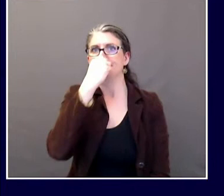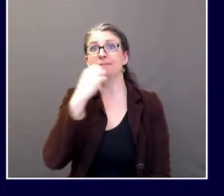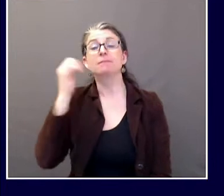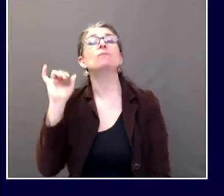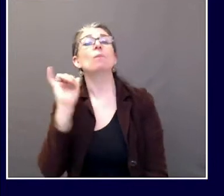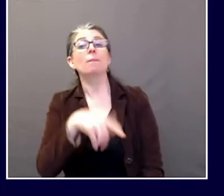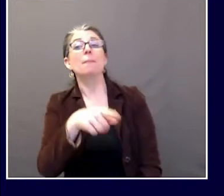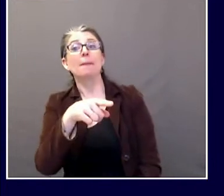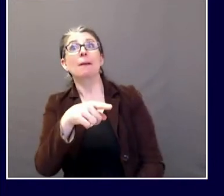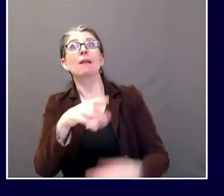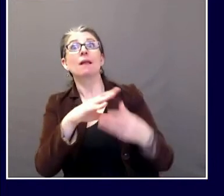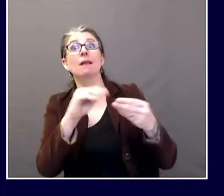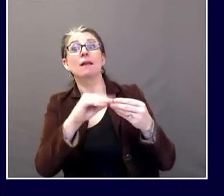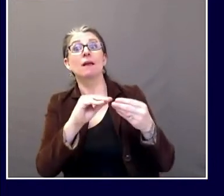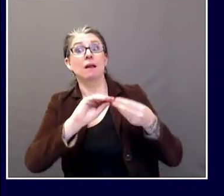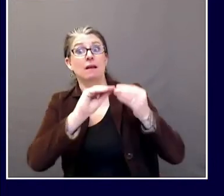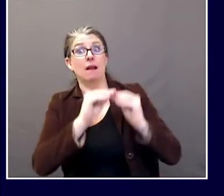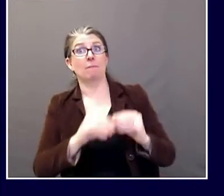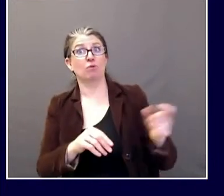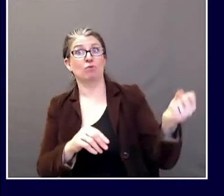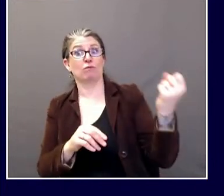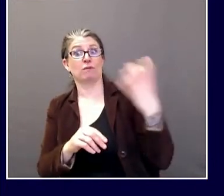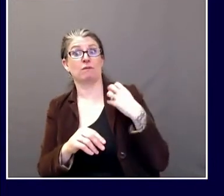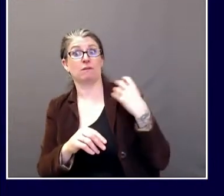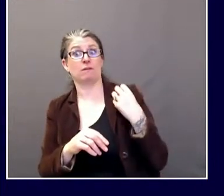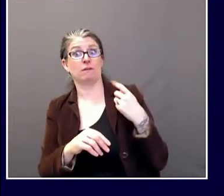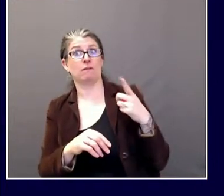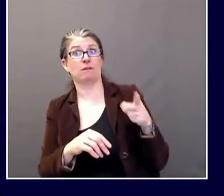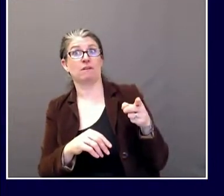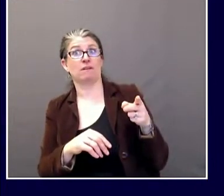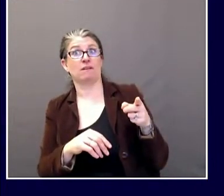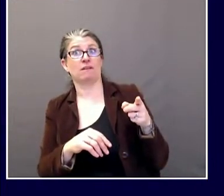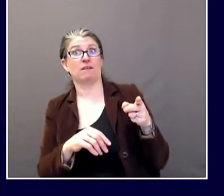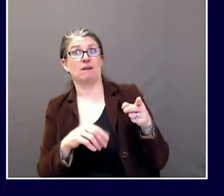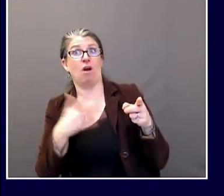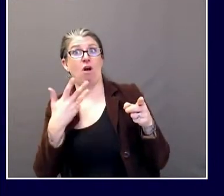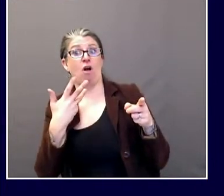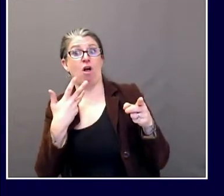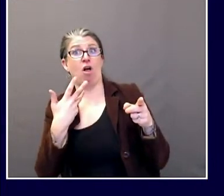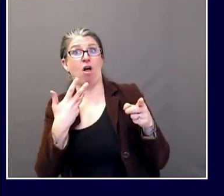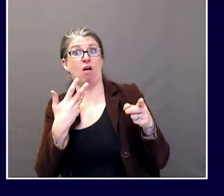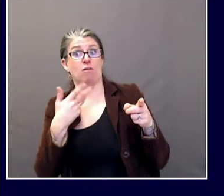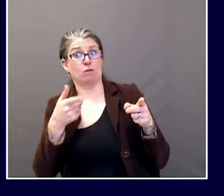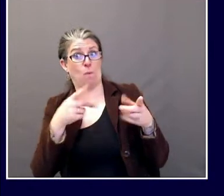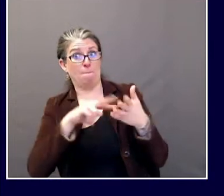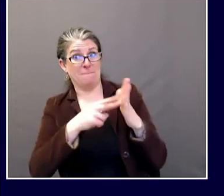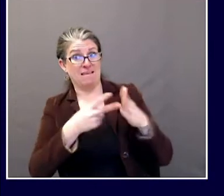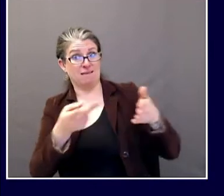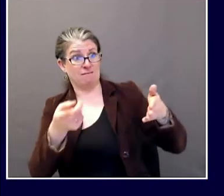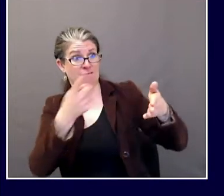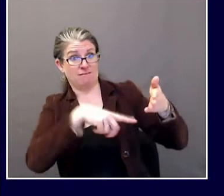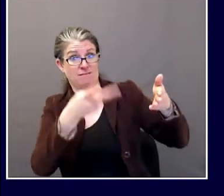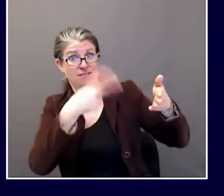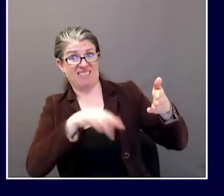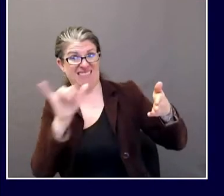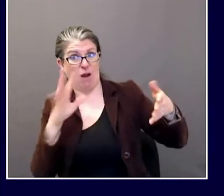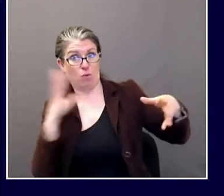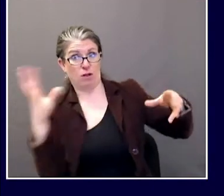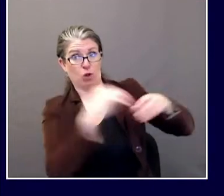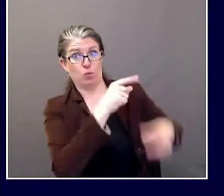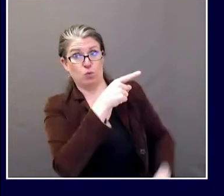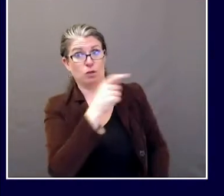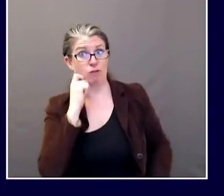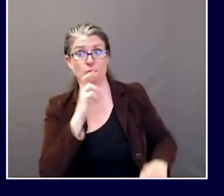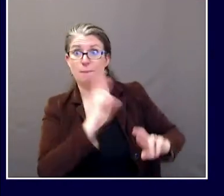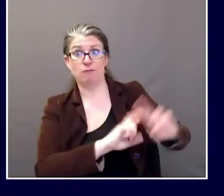Evan. The data-facing website, the dashboard, we're hoping to have that up, gosh, maybe even as I